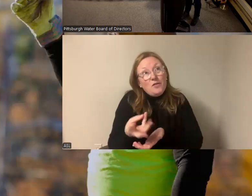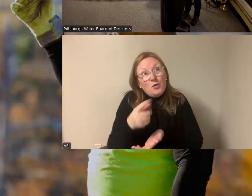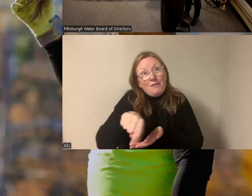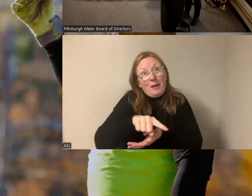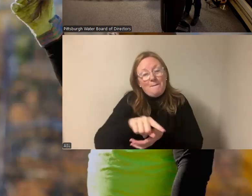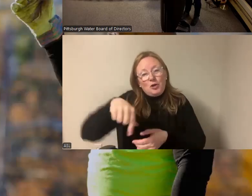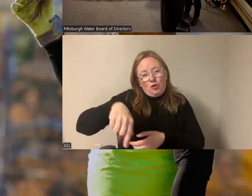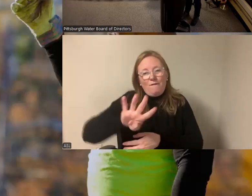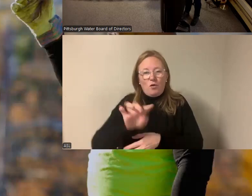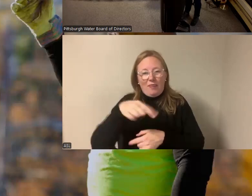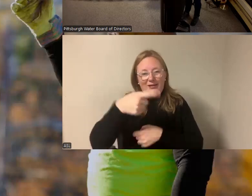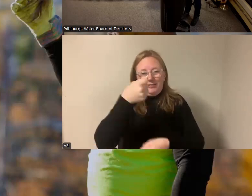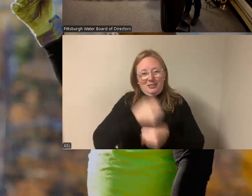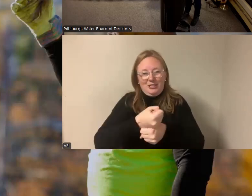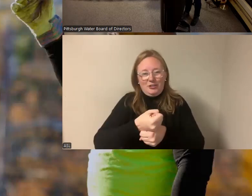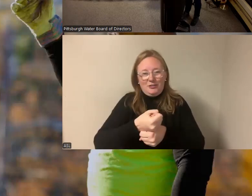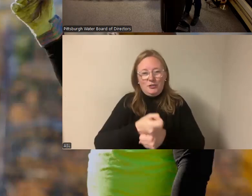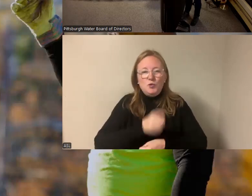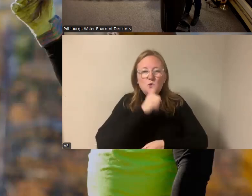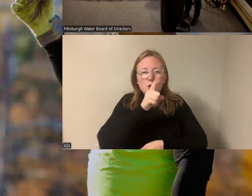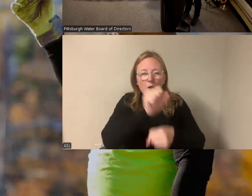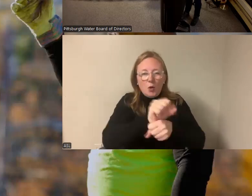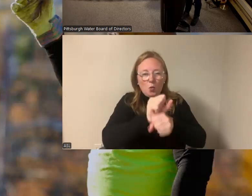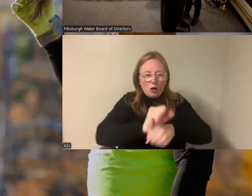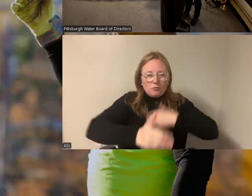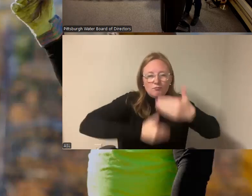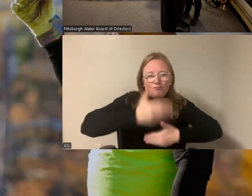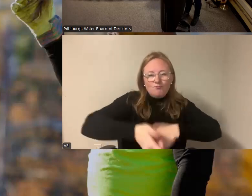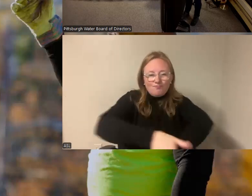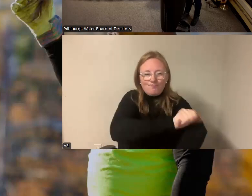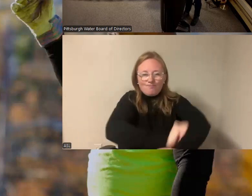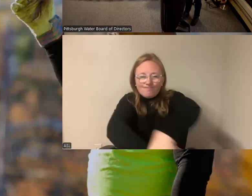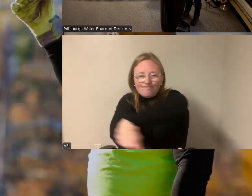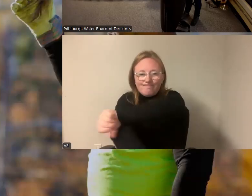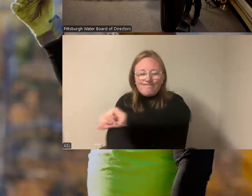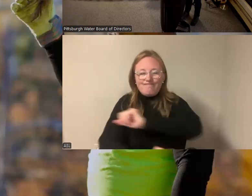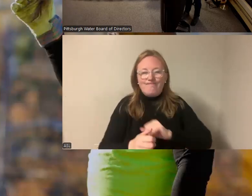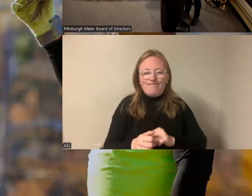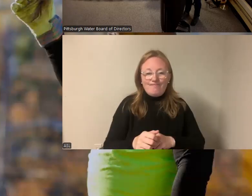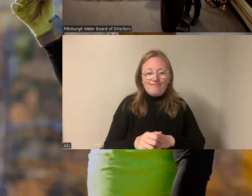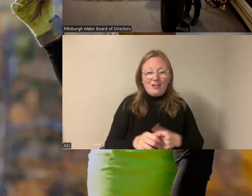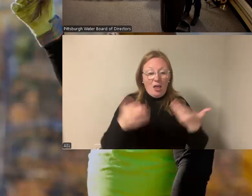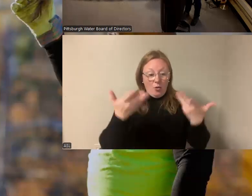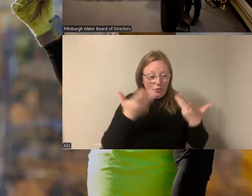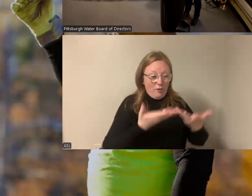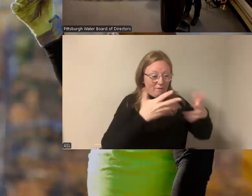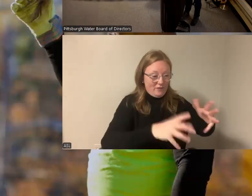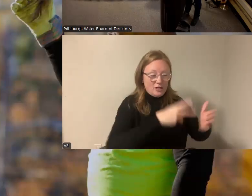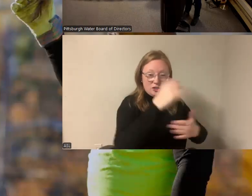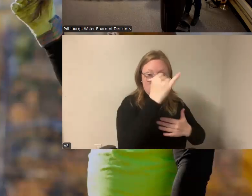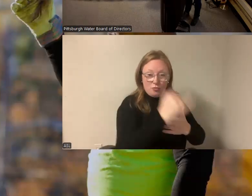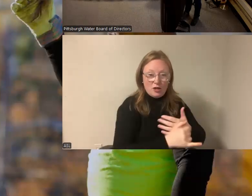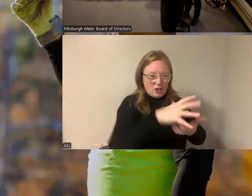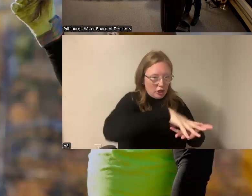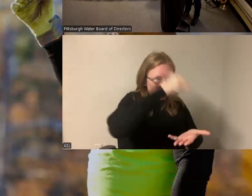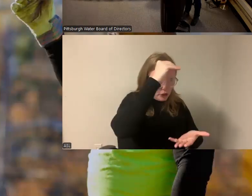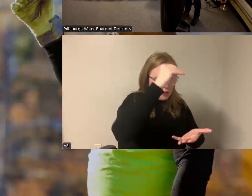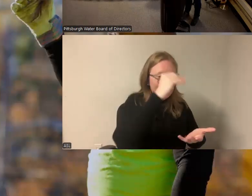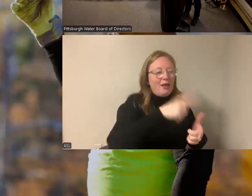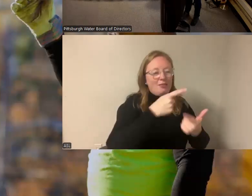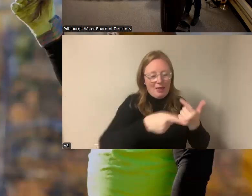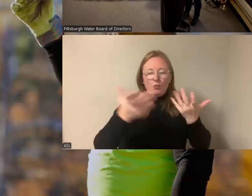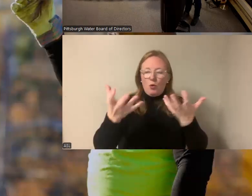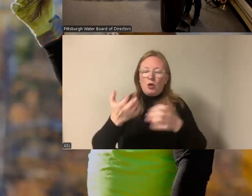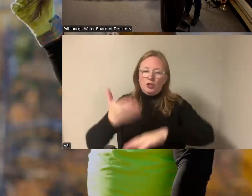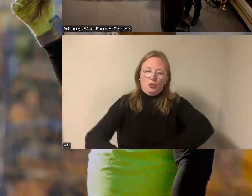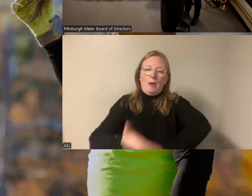Q4 of this year to get this work underway. The outcomes of this valve learning project is going to, again, improve our internal processes and help gain